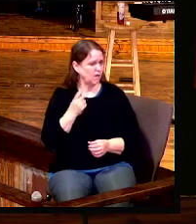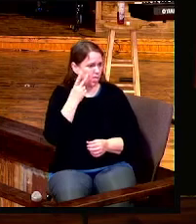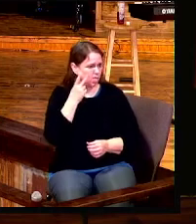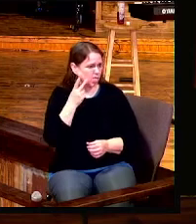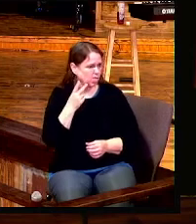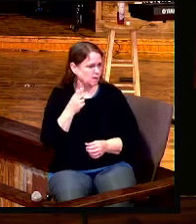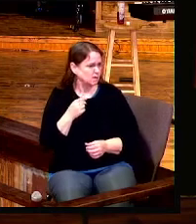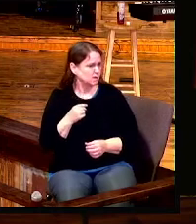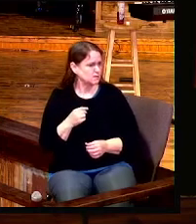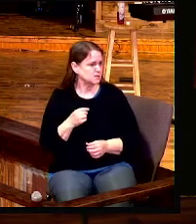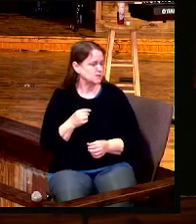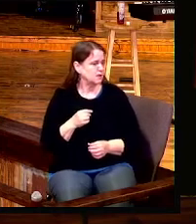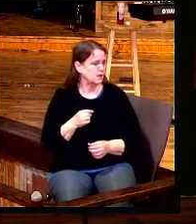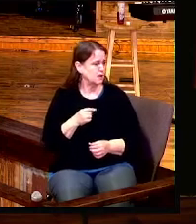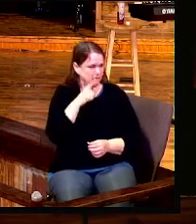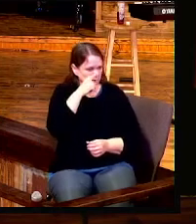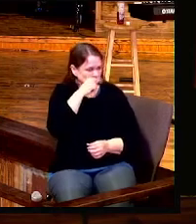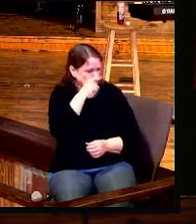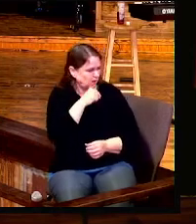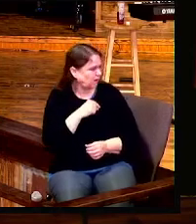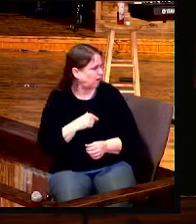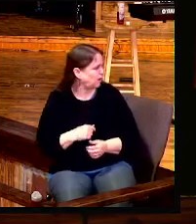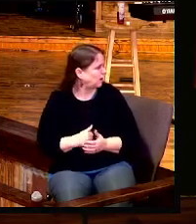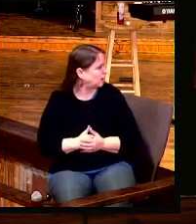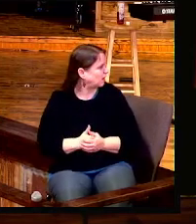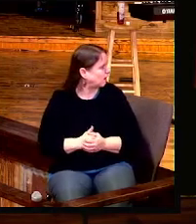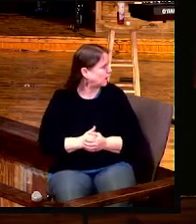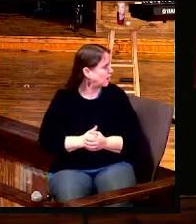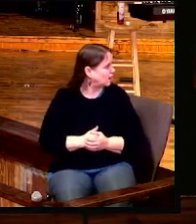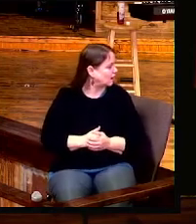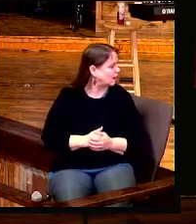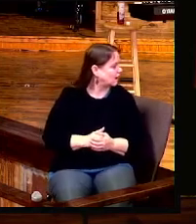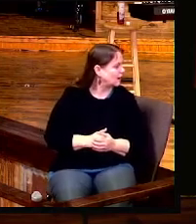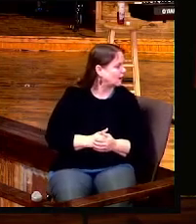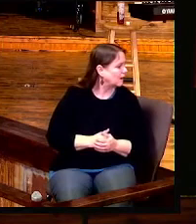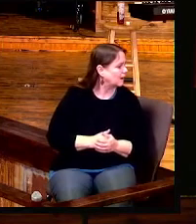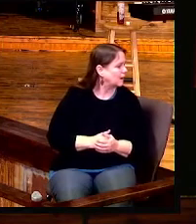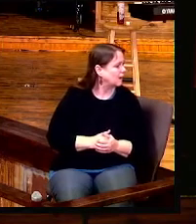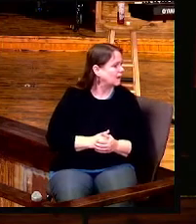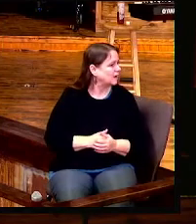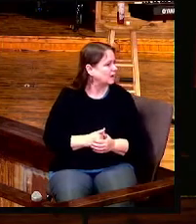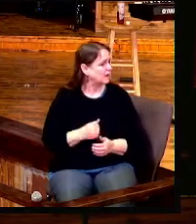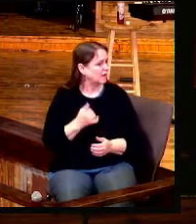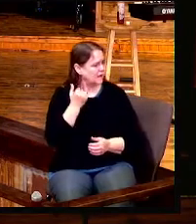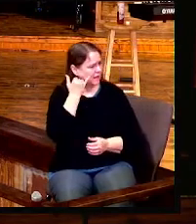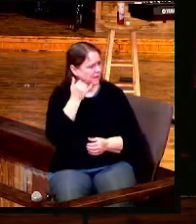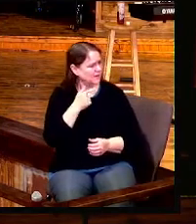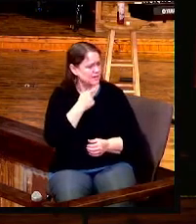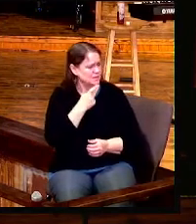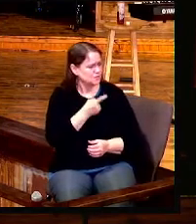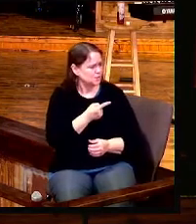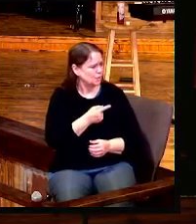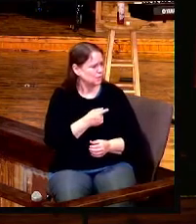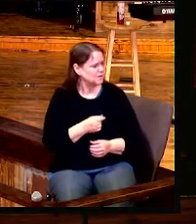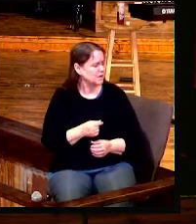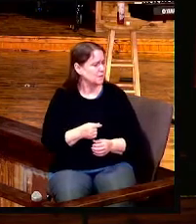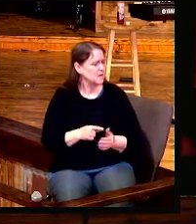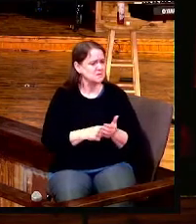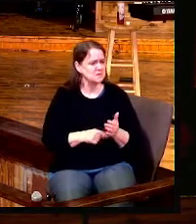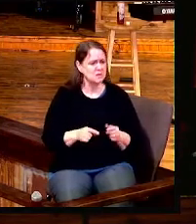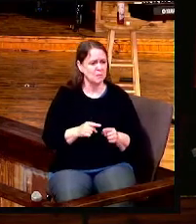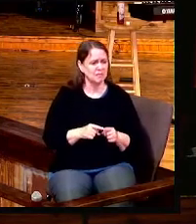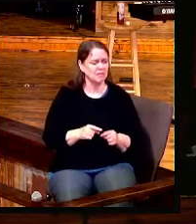Why? I mean, I told him he looked dumb. Wouldn't he be offended by the fact that I told him he looked stupid? Well, no, because he doesn't have a pink